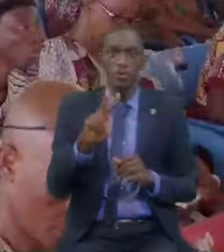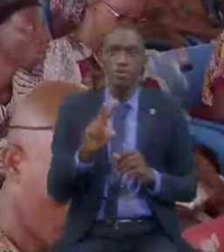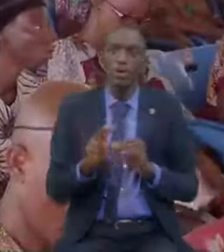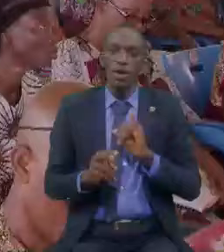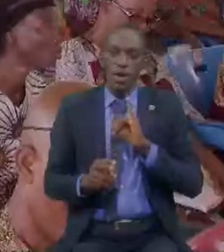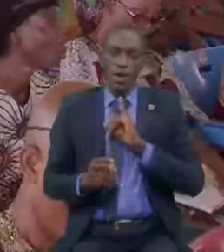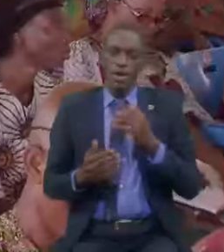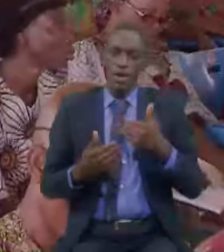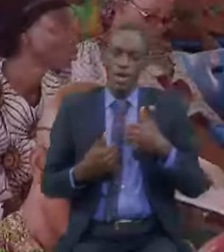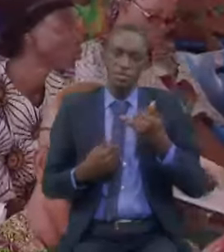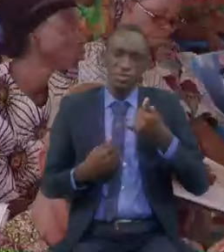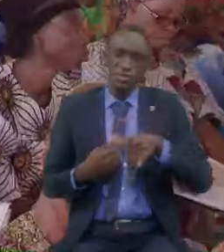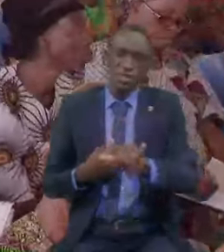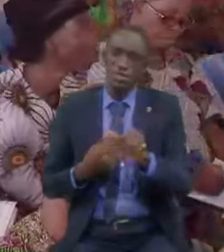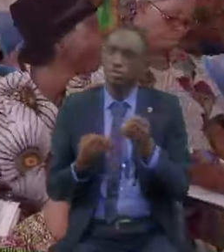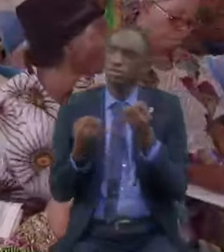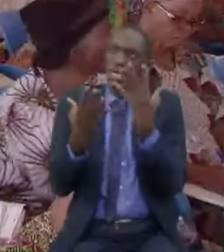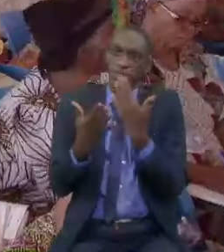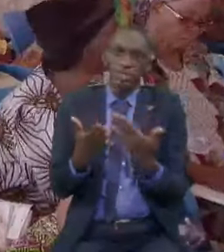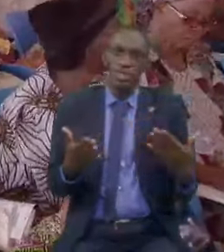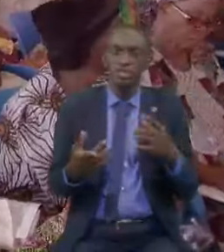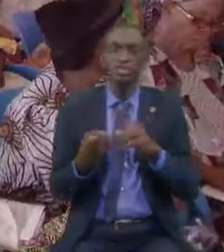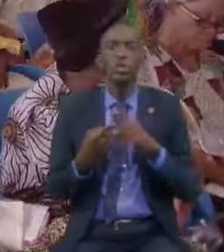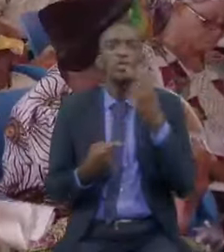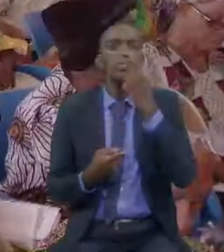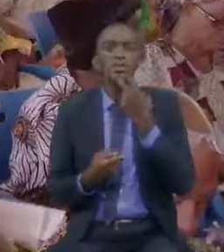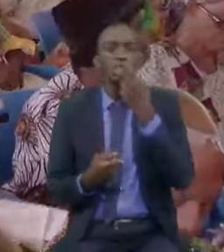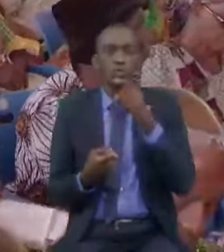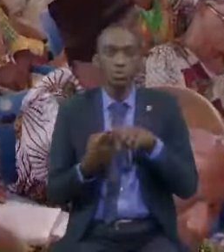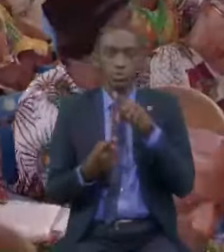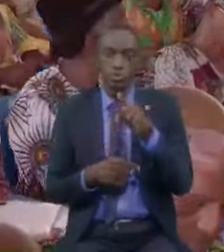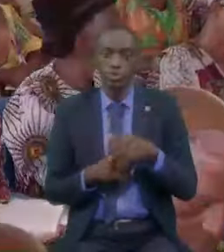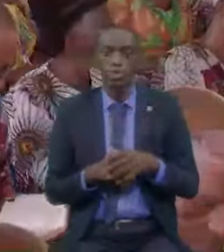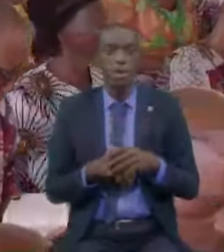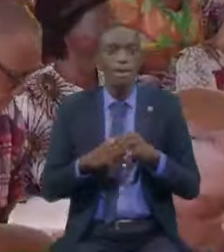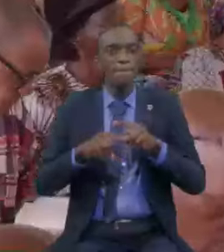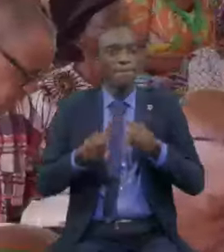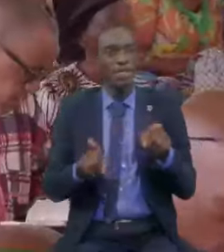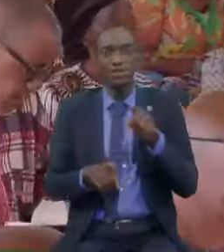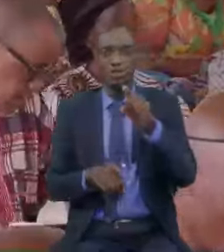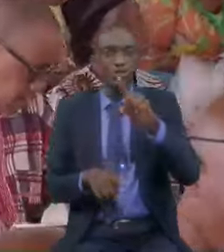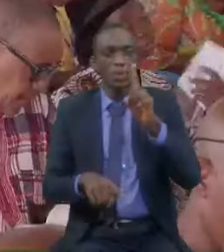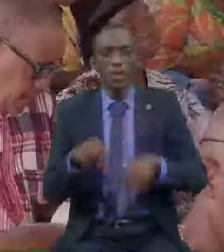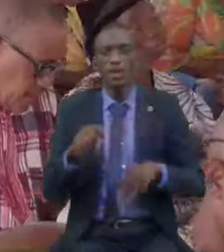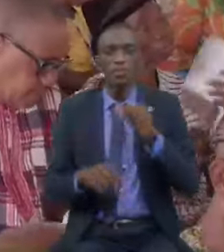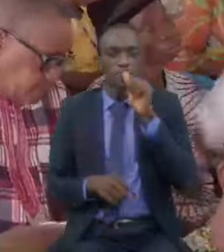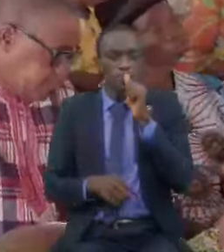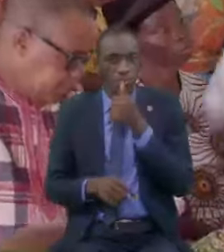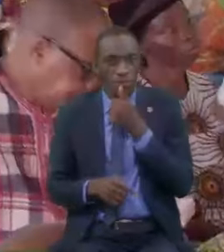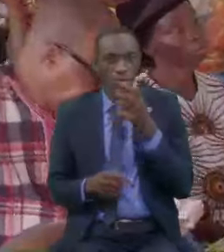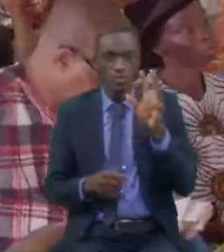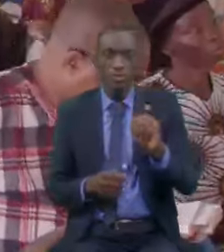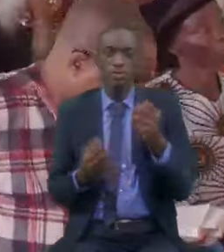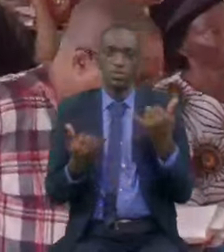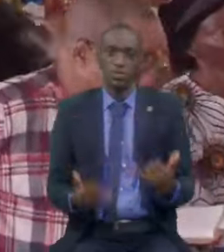many things to say unto you, but ye cannot bear them now.